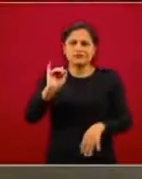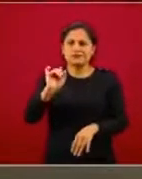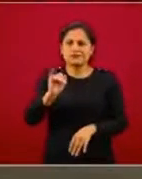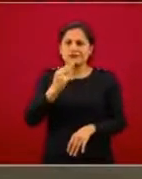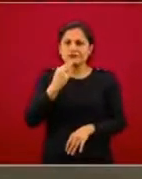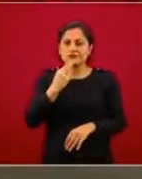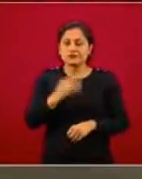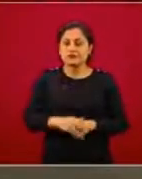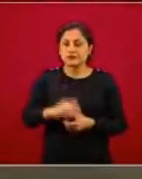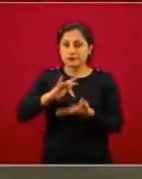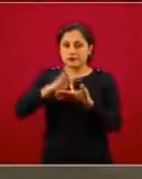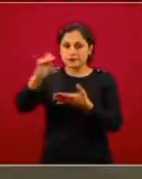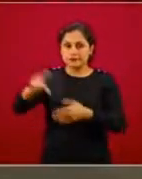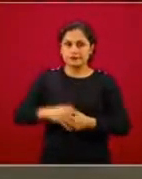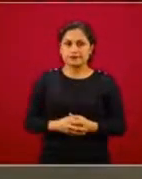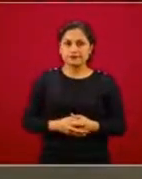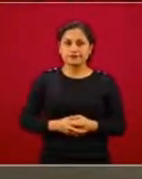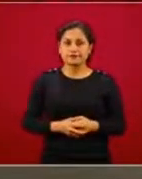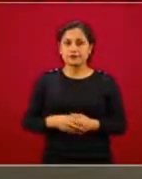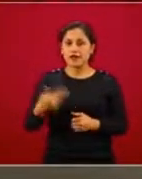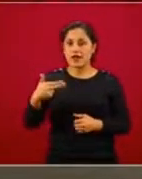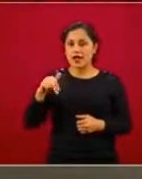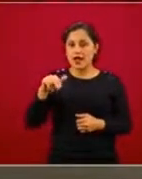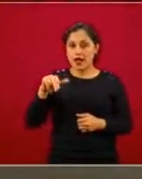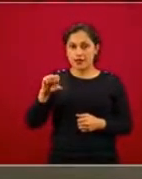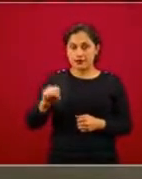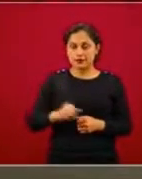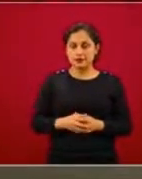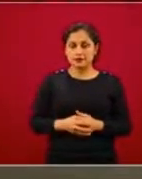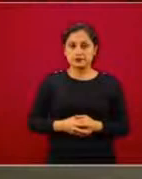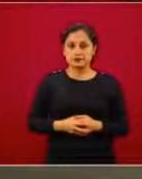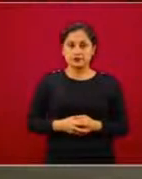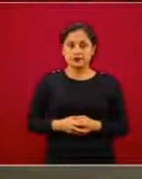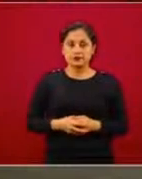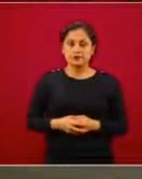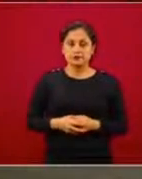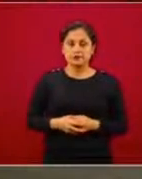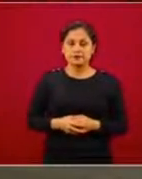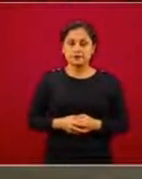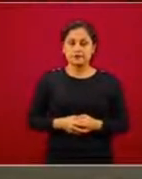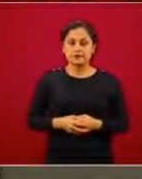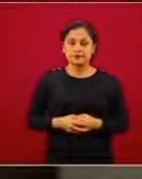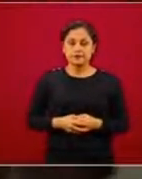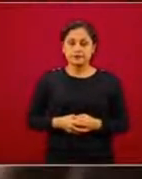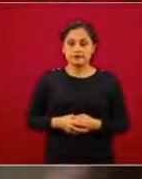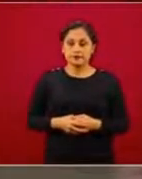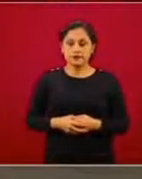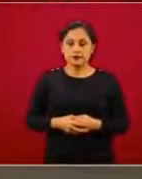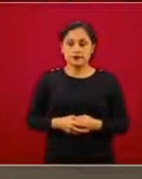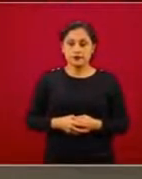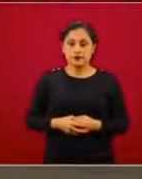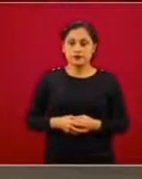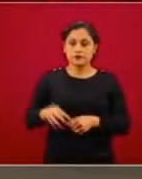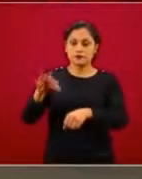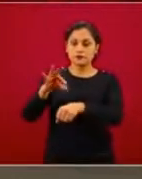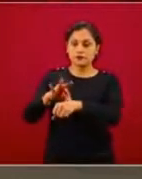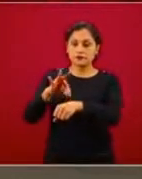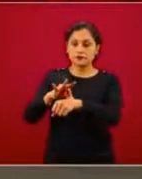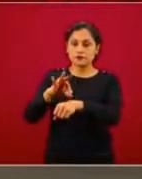we gracias. get that, we're ¿Quién going to seguía? apply it. Seguía Hans Salazar, Hans por favor. Alazar, you're next. Doctor